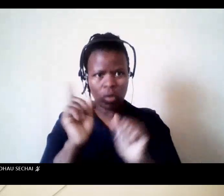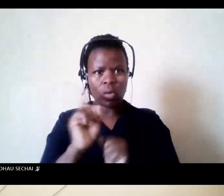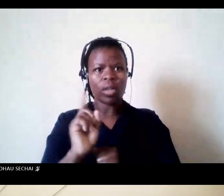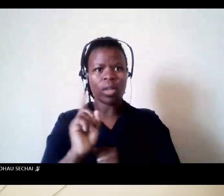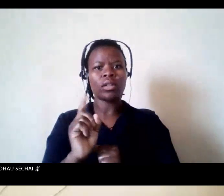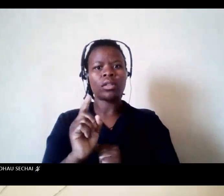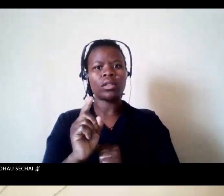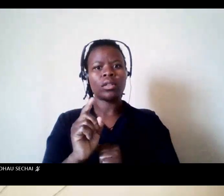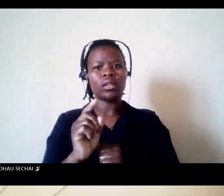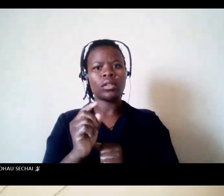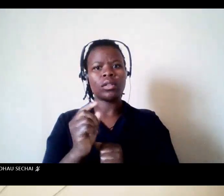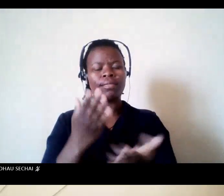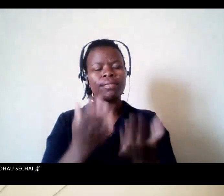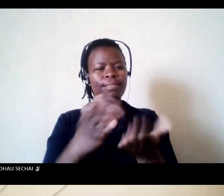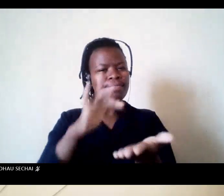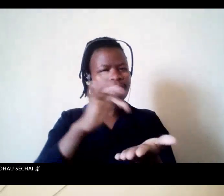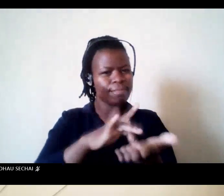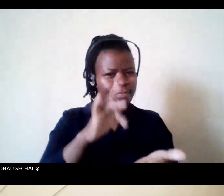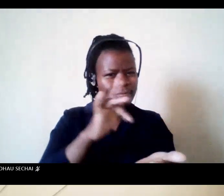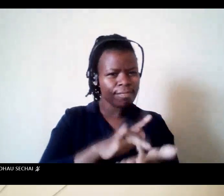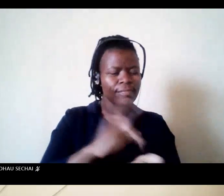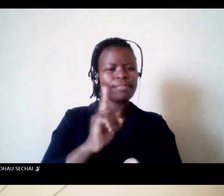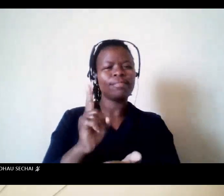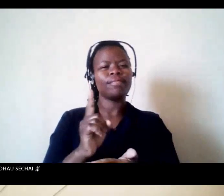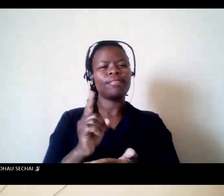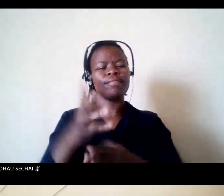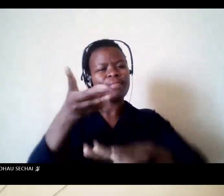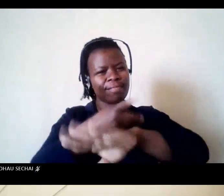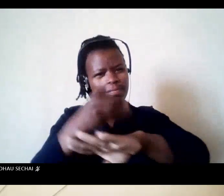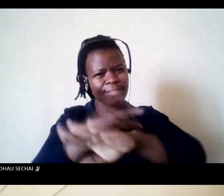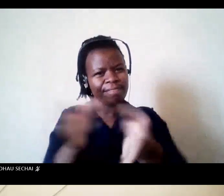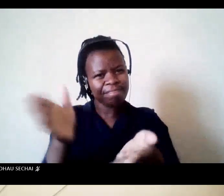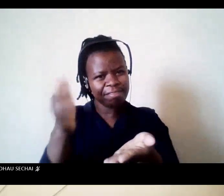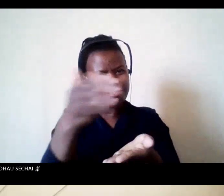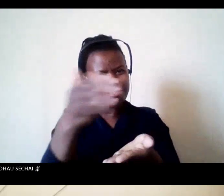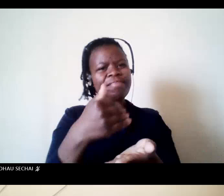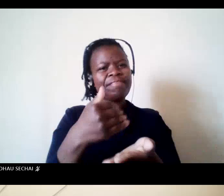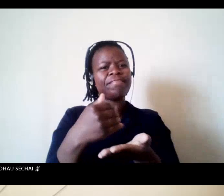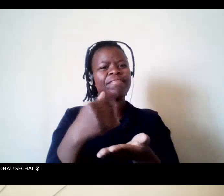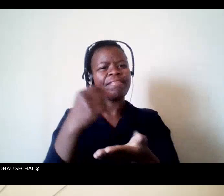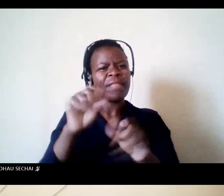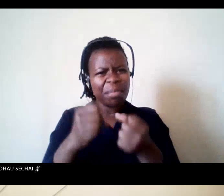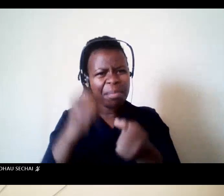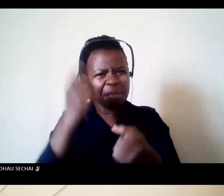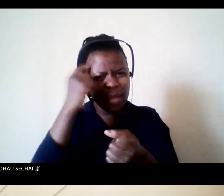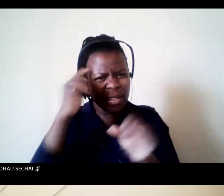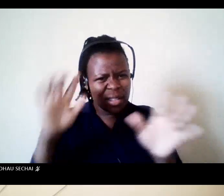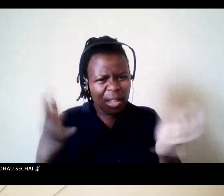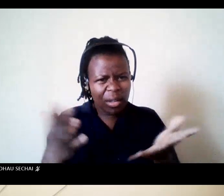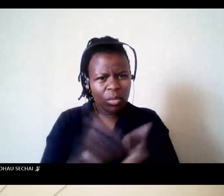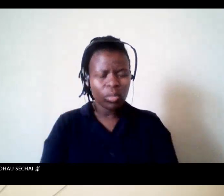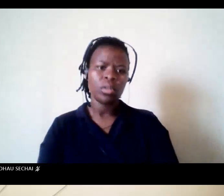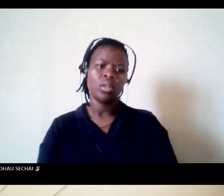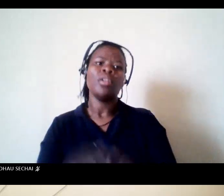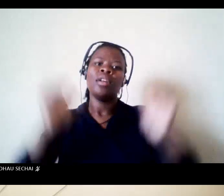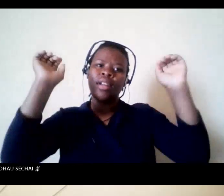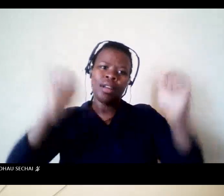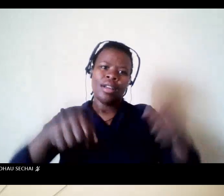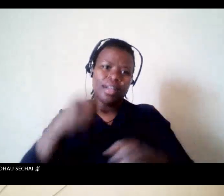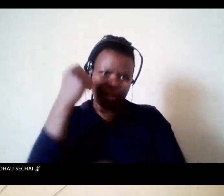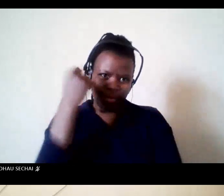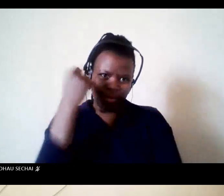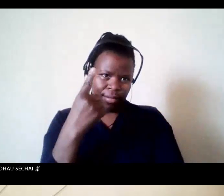child-centered data collection? I hope that makes sense. It does. It was tricky